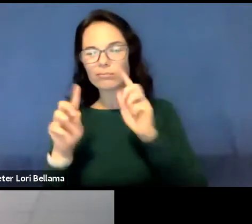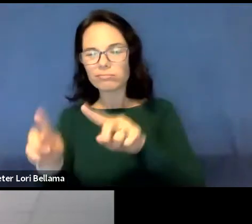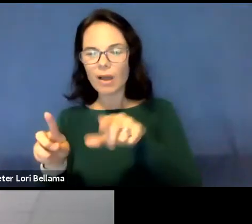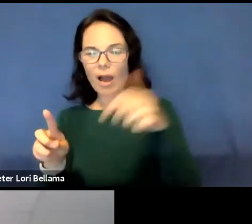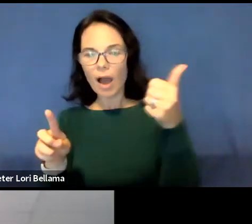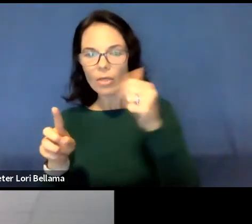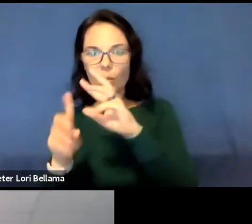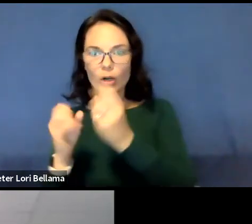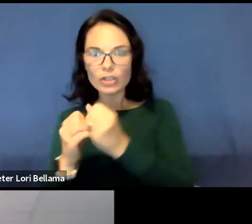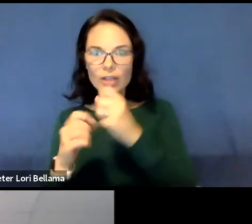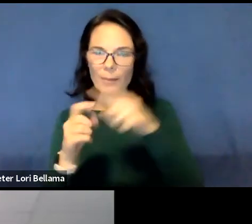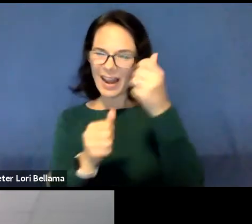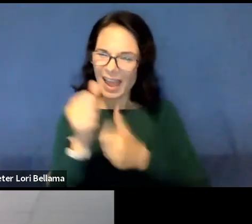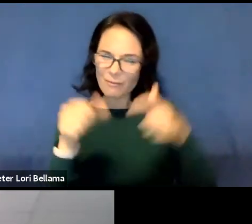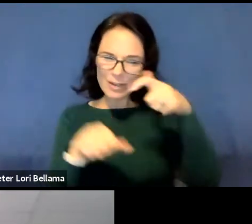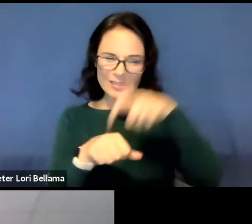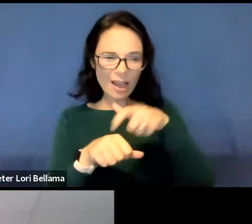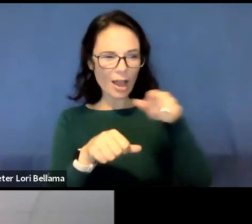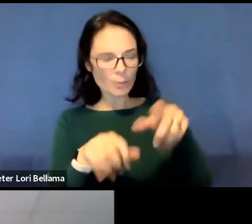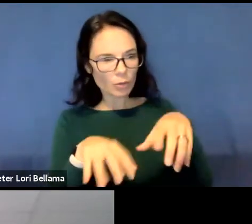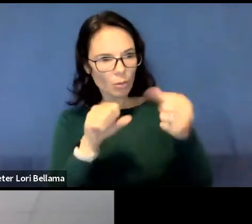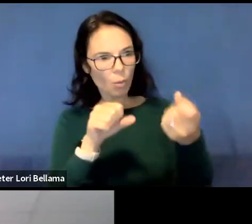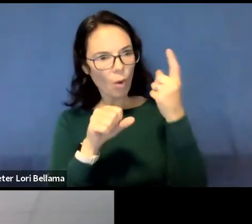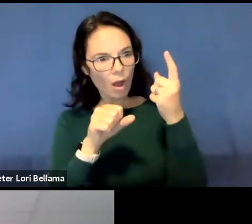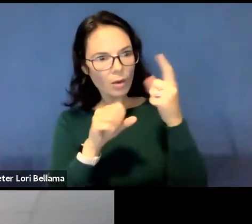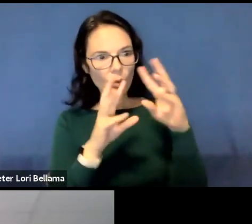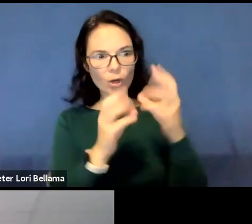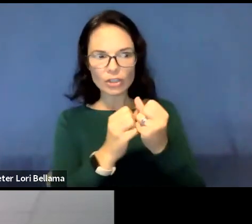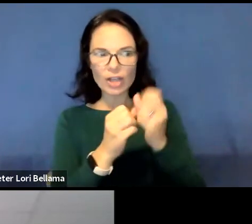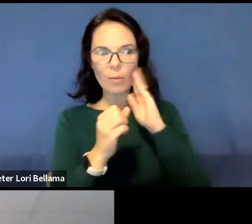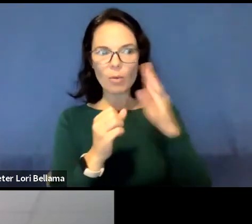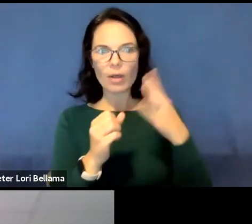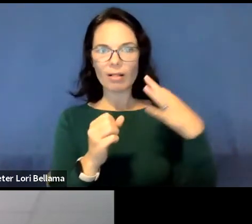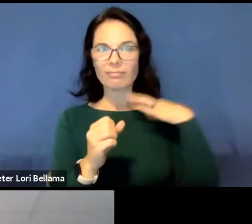Steve Davis pointed out, you're going to get a little bit more out of it. So